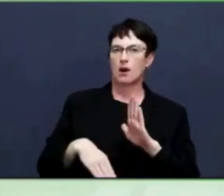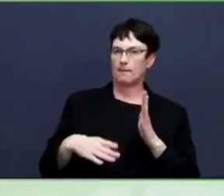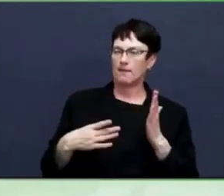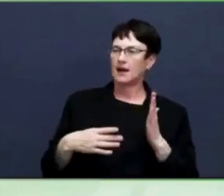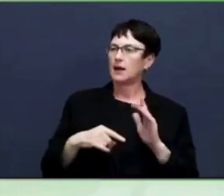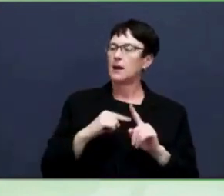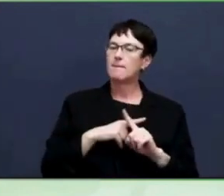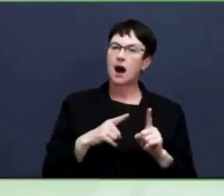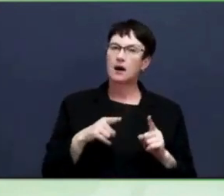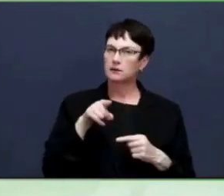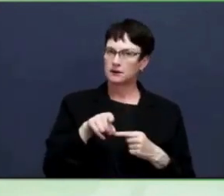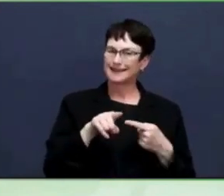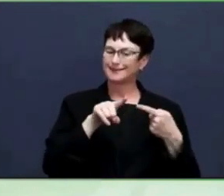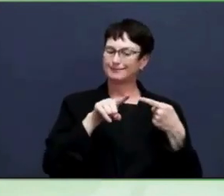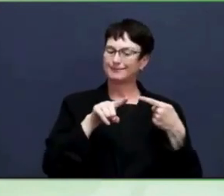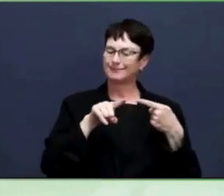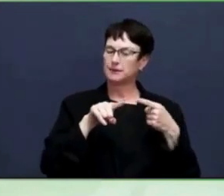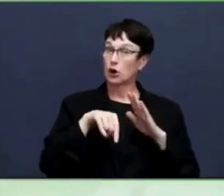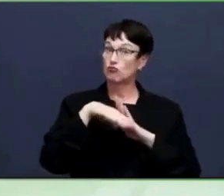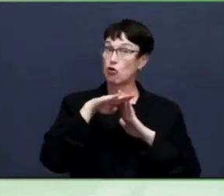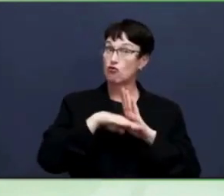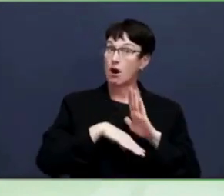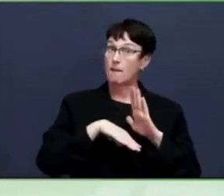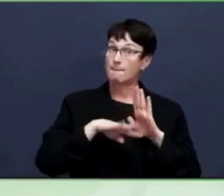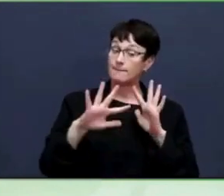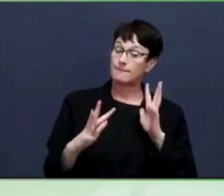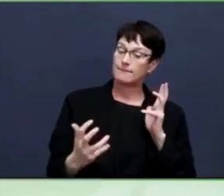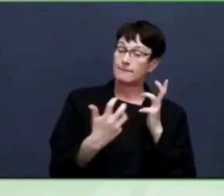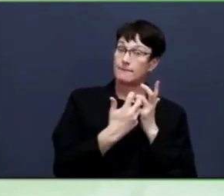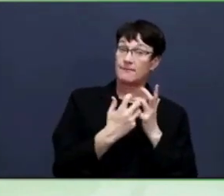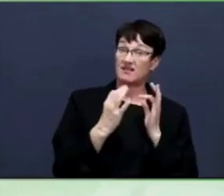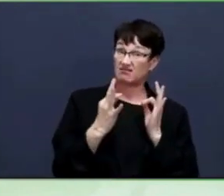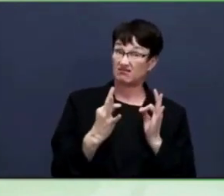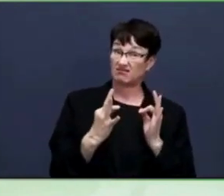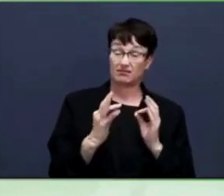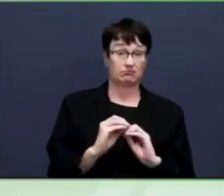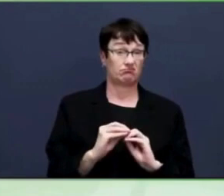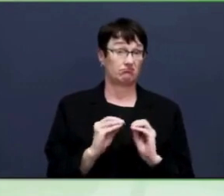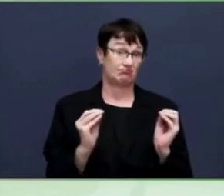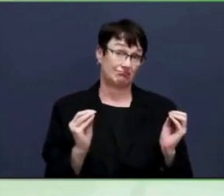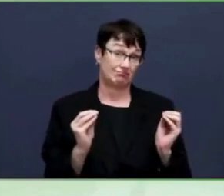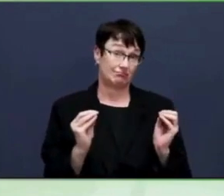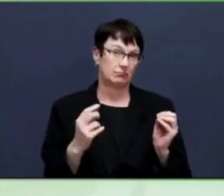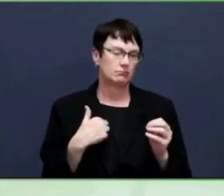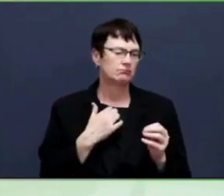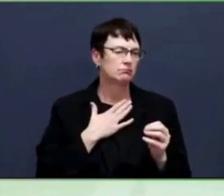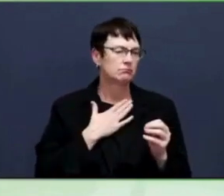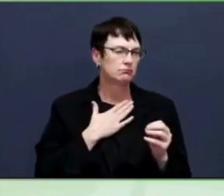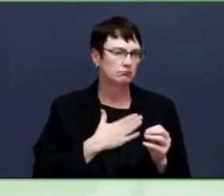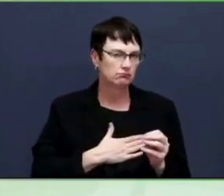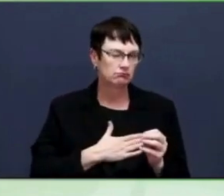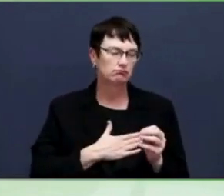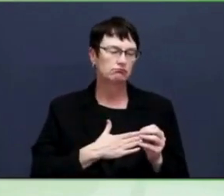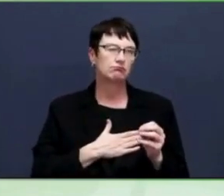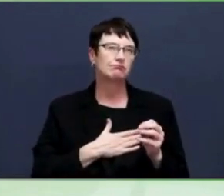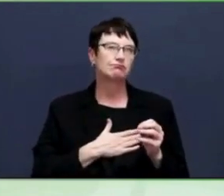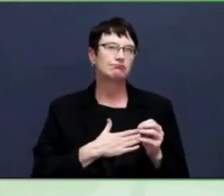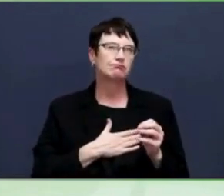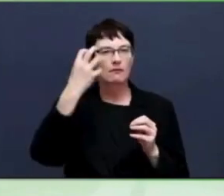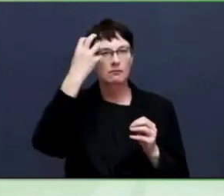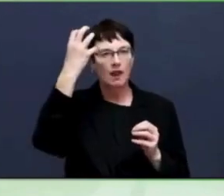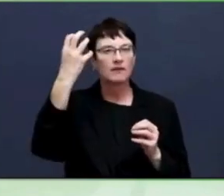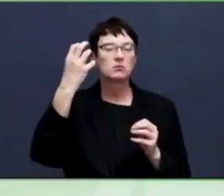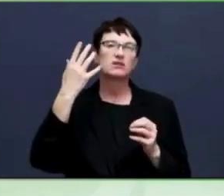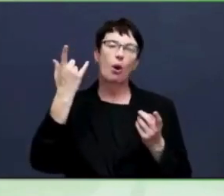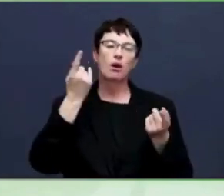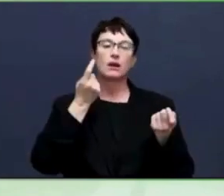all. And we're asking regulators to make it absolutely clear that if you do not enable a